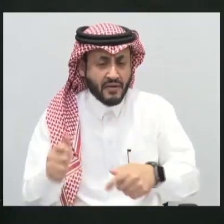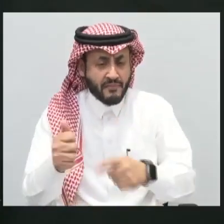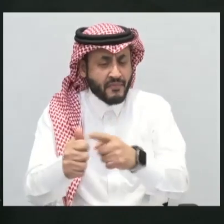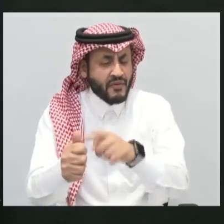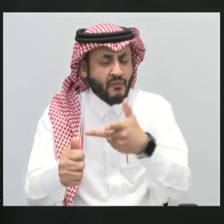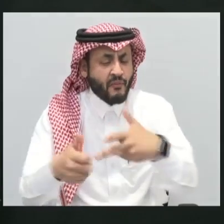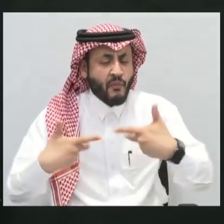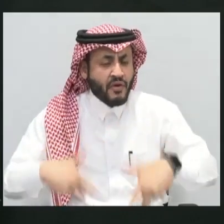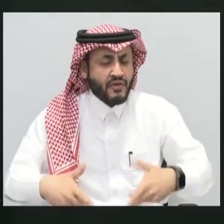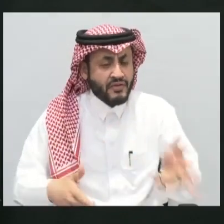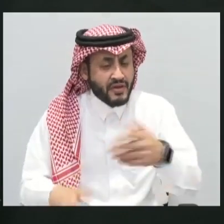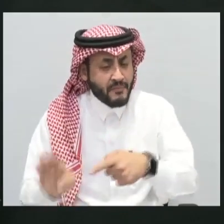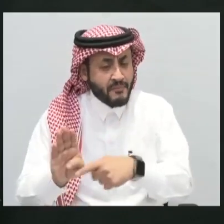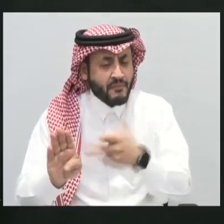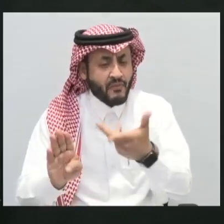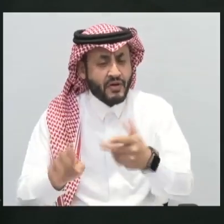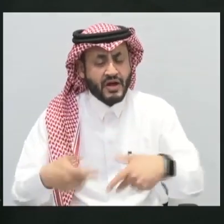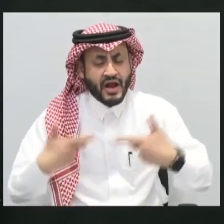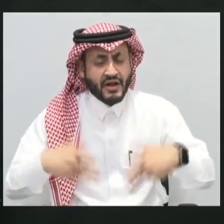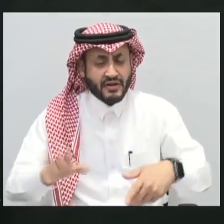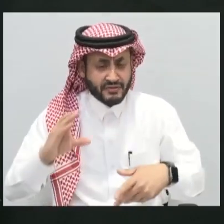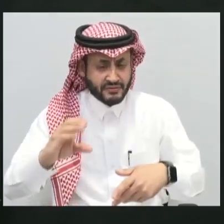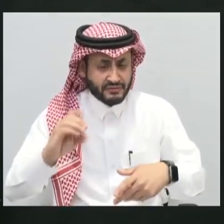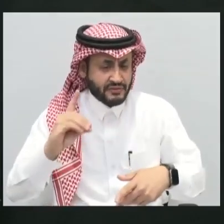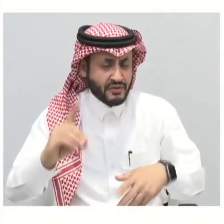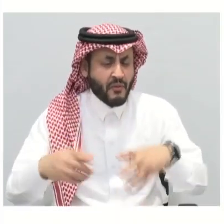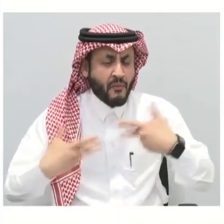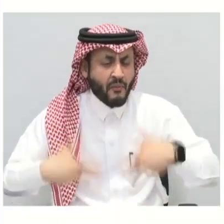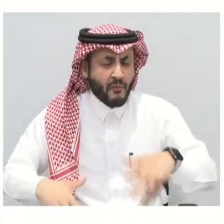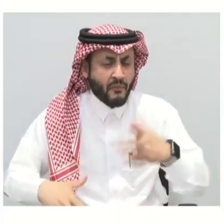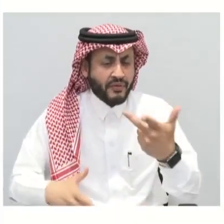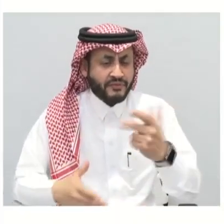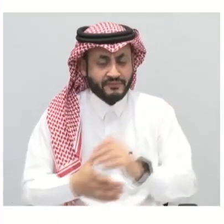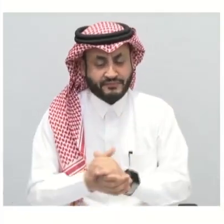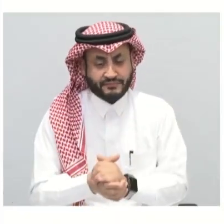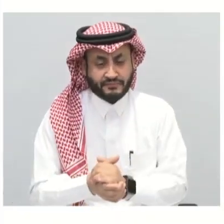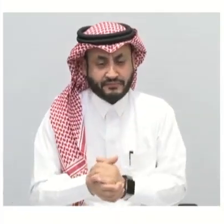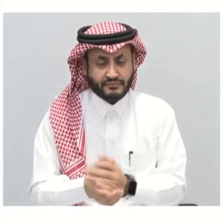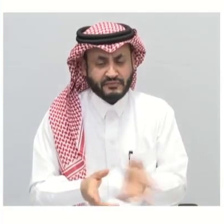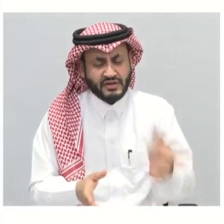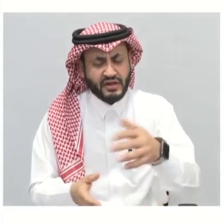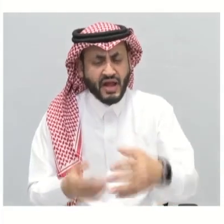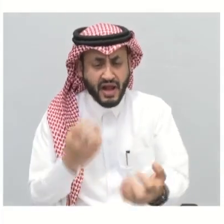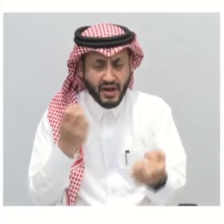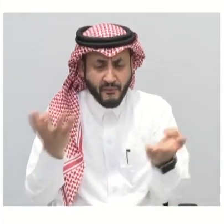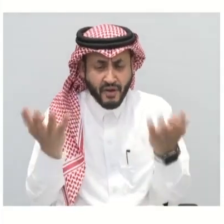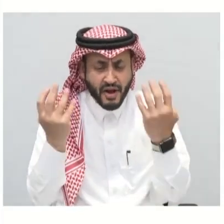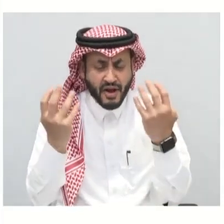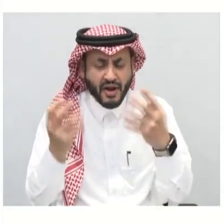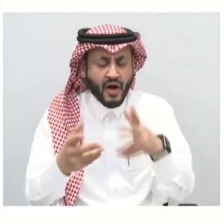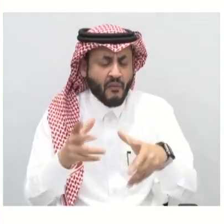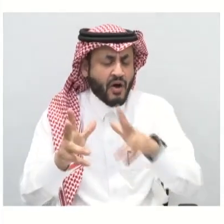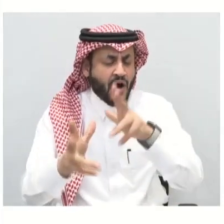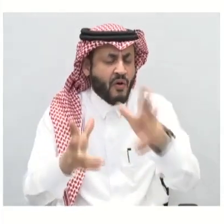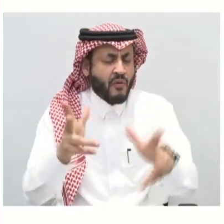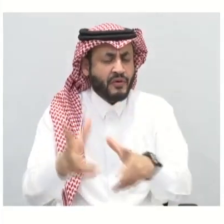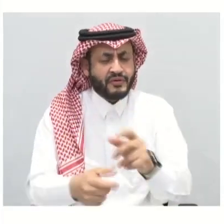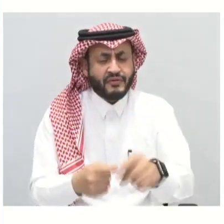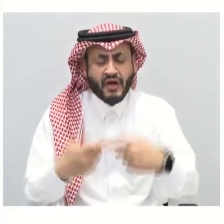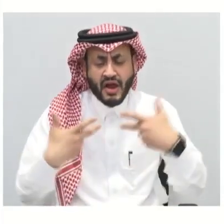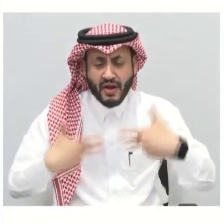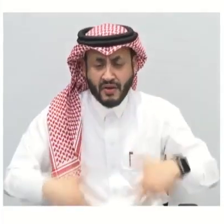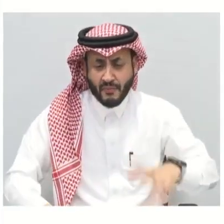is the boy wearing in picture B, C, and D? And we learn how can we describe what each of them